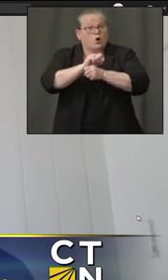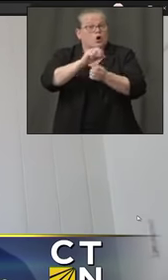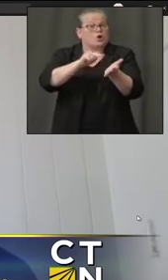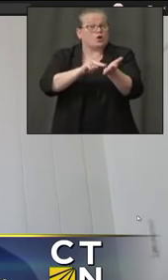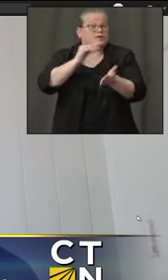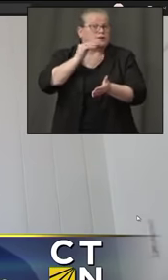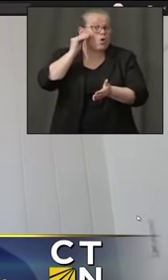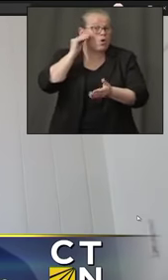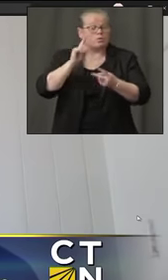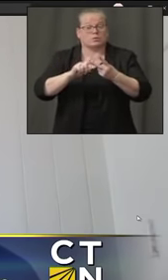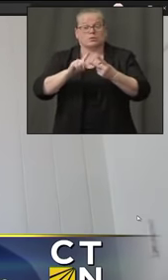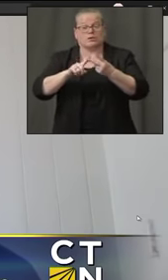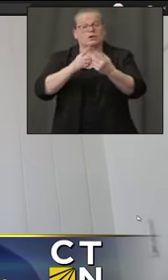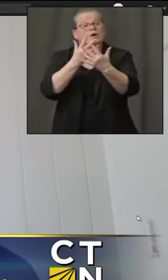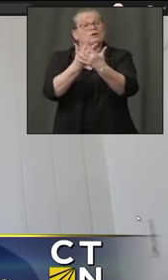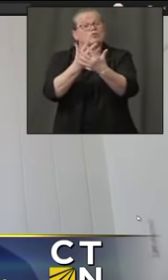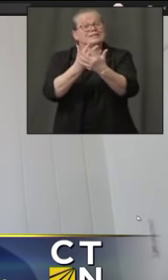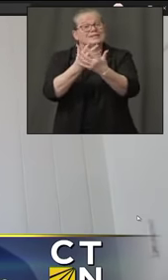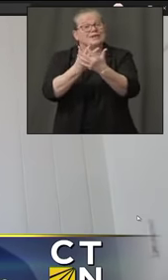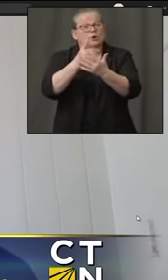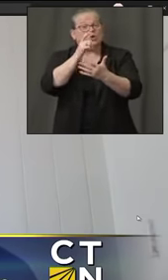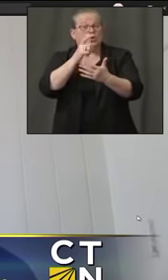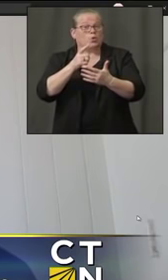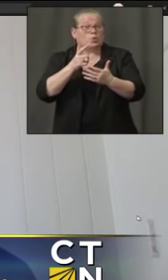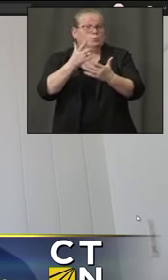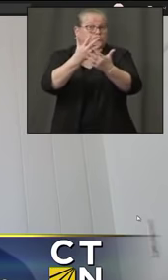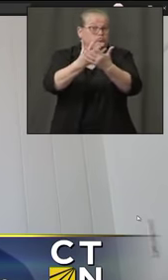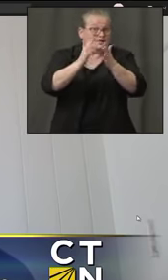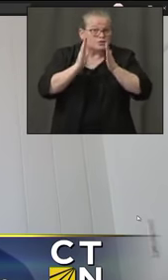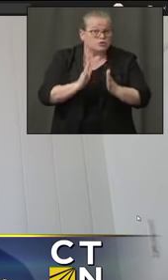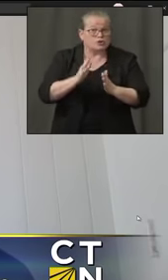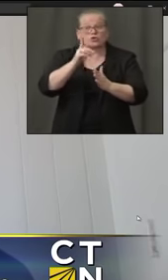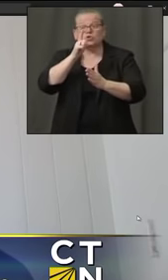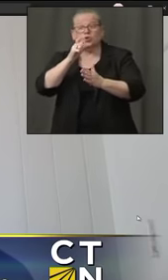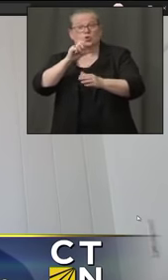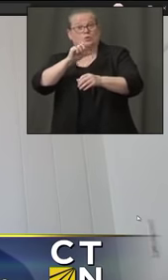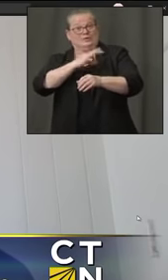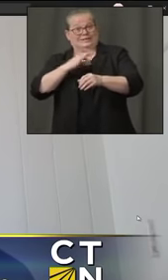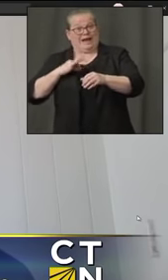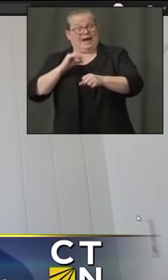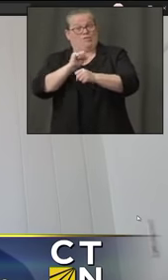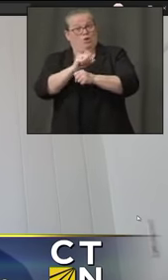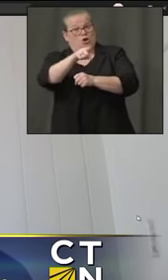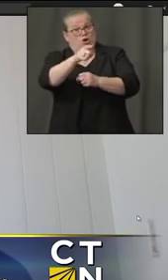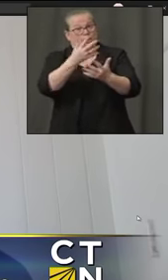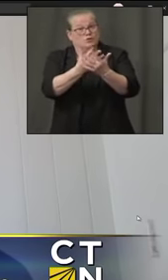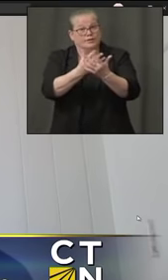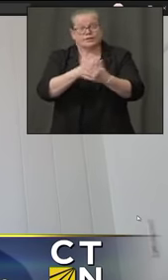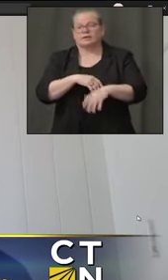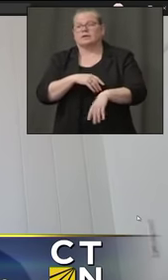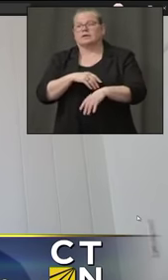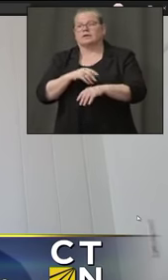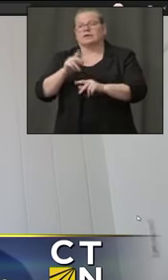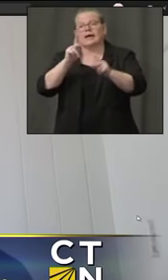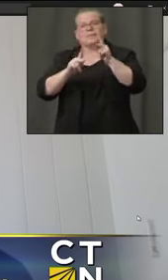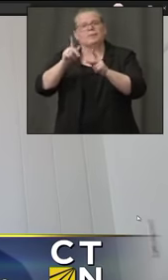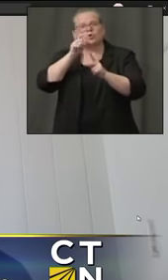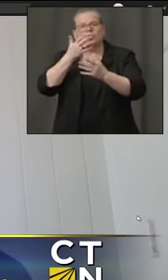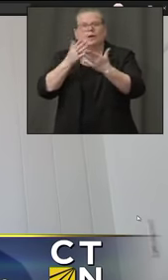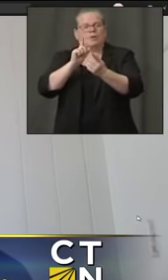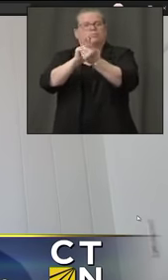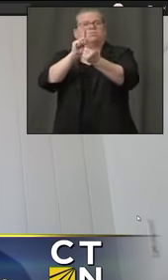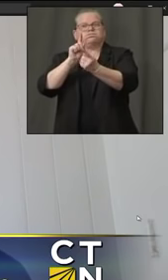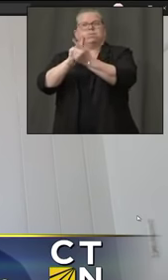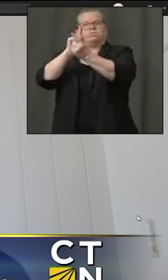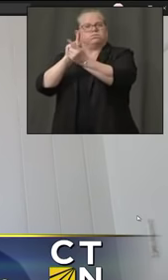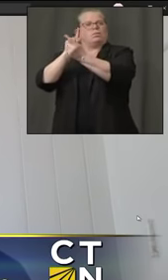other congregate settings where the virus can and has shown throughout this crisis worldwide that it can spread very rapidly, and other